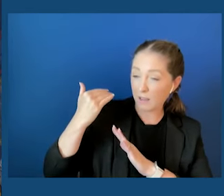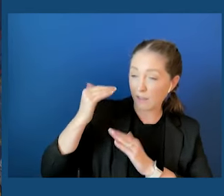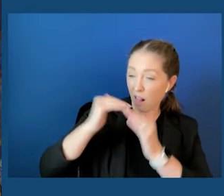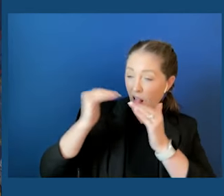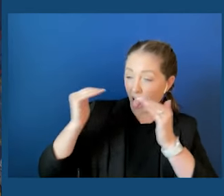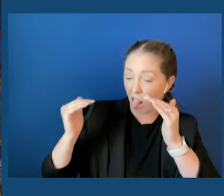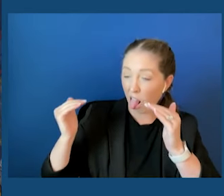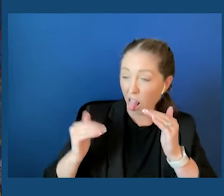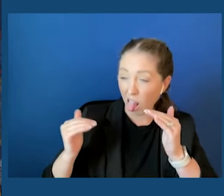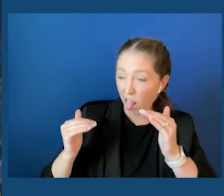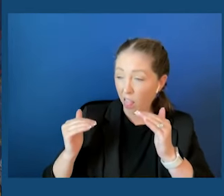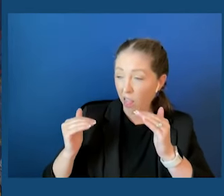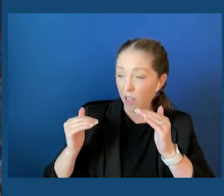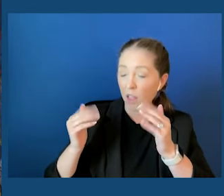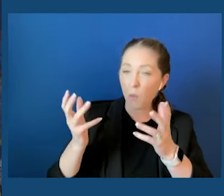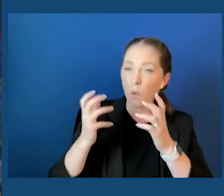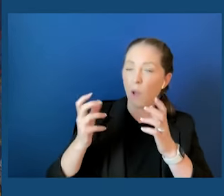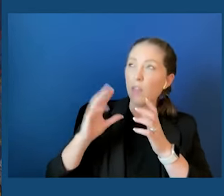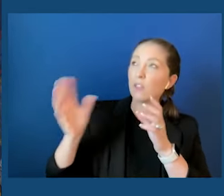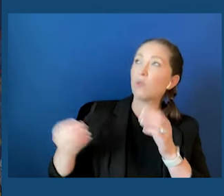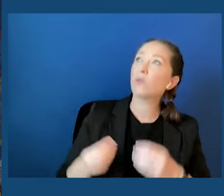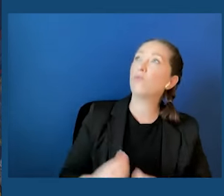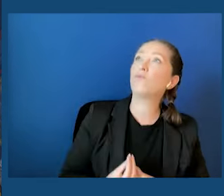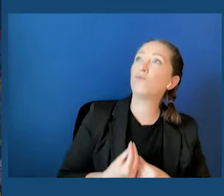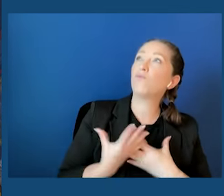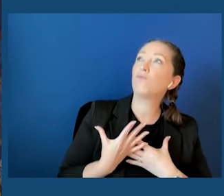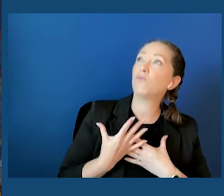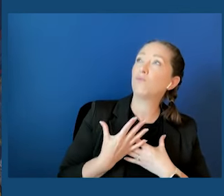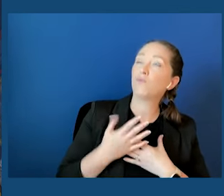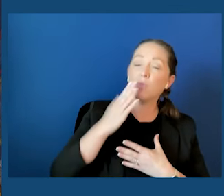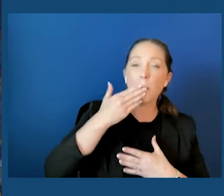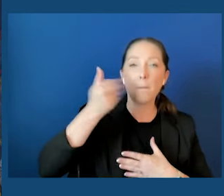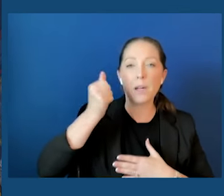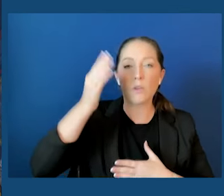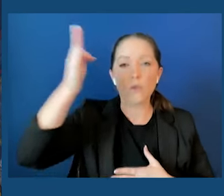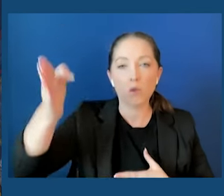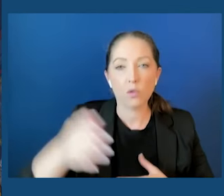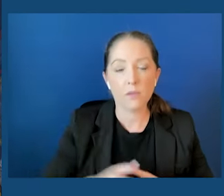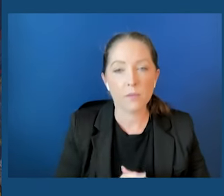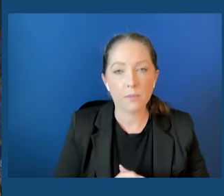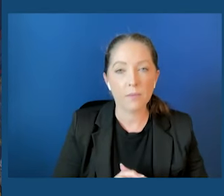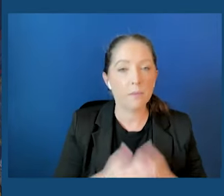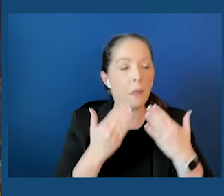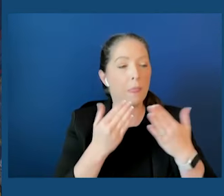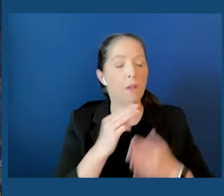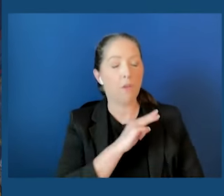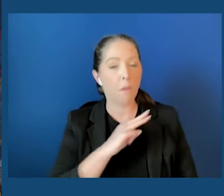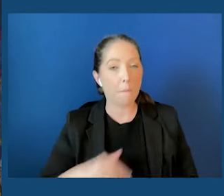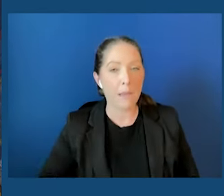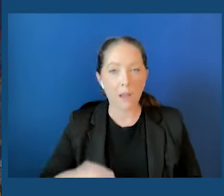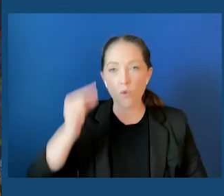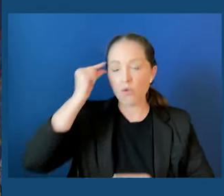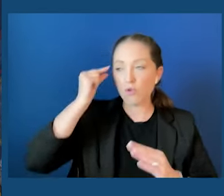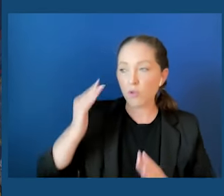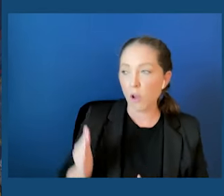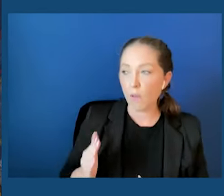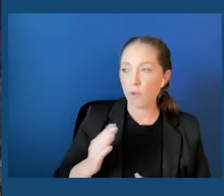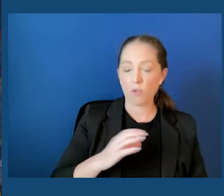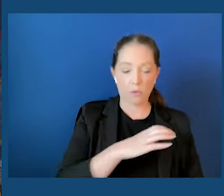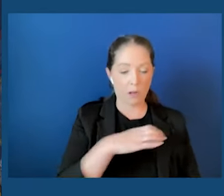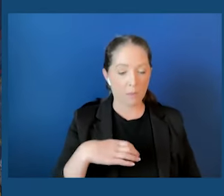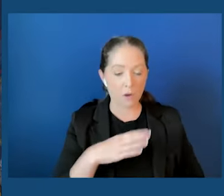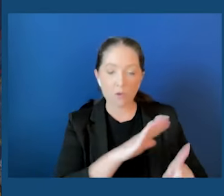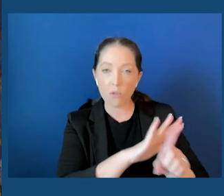light our paths forward. I'm thankful again to the governor and the mayor's commitment and leadership, and for the work of the commission. I'm thankful for